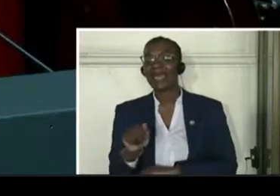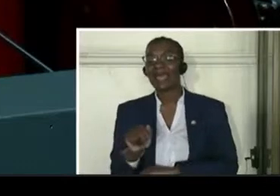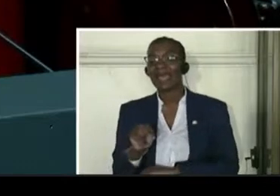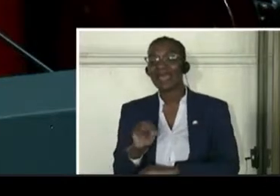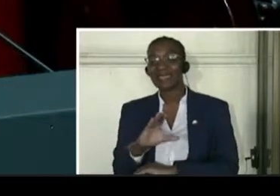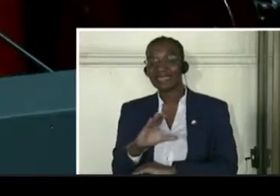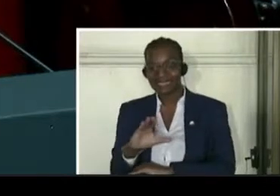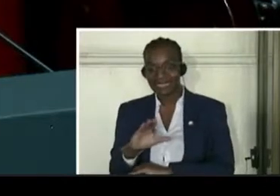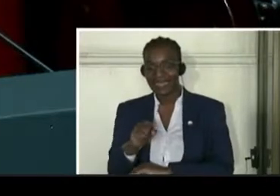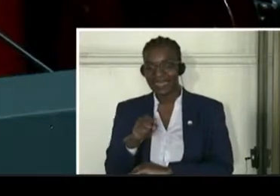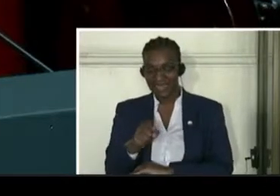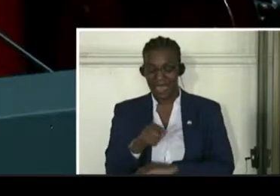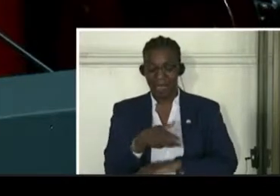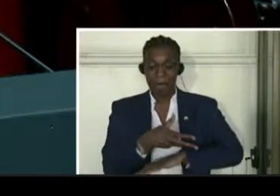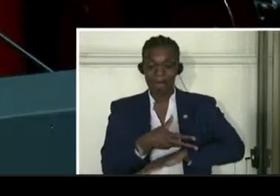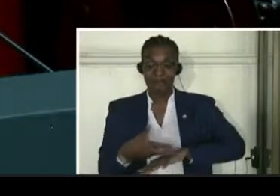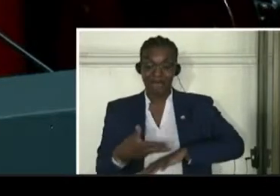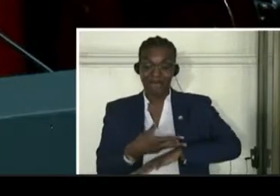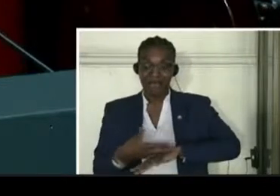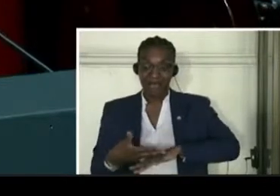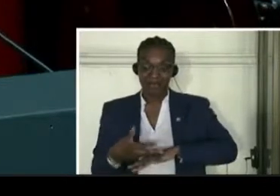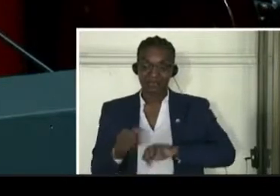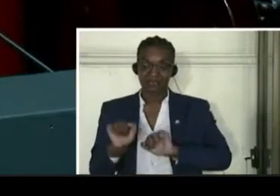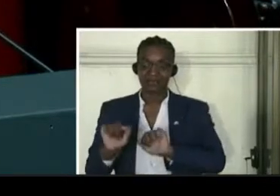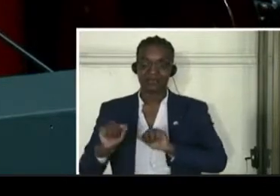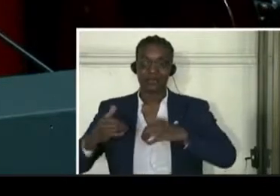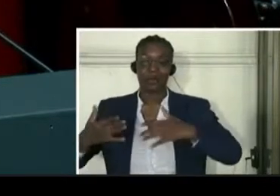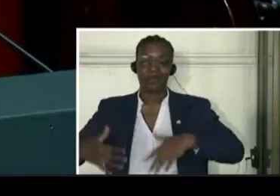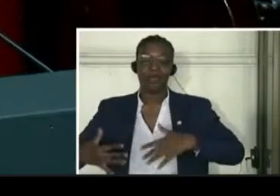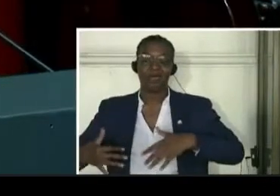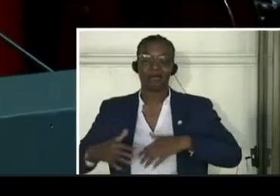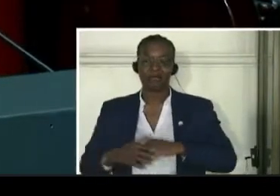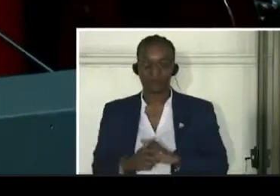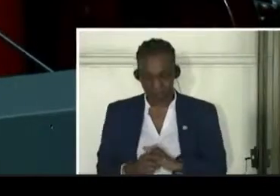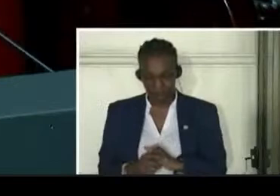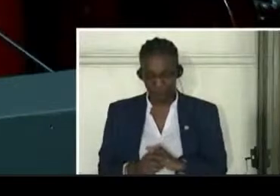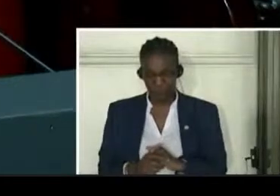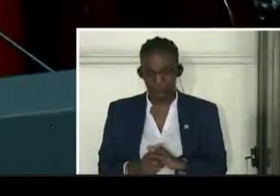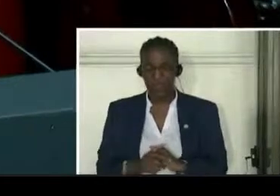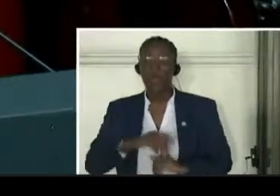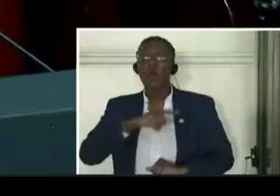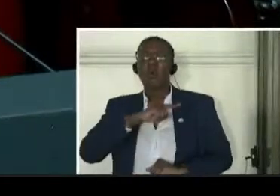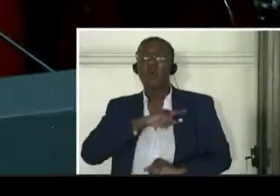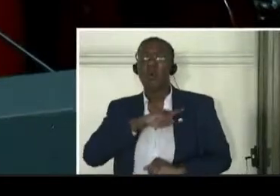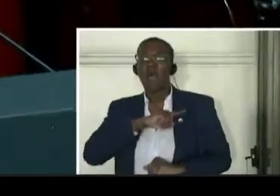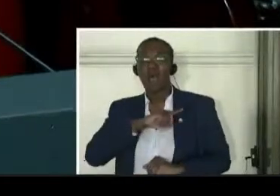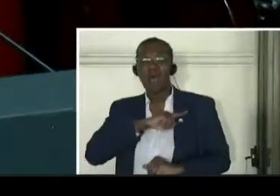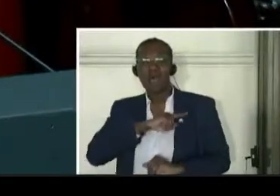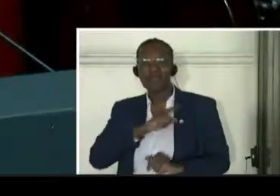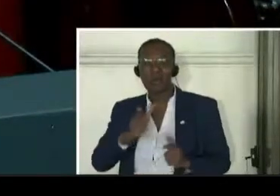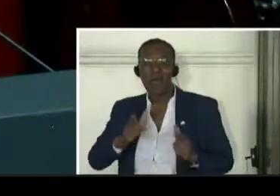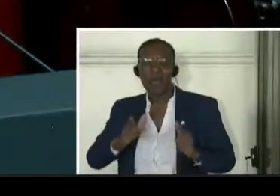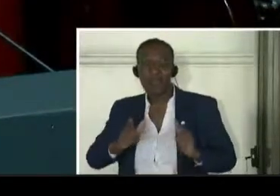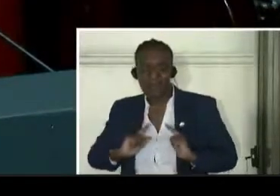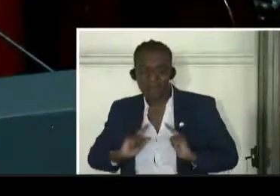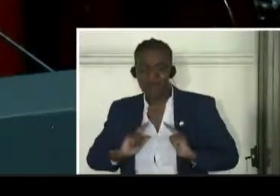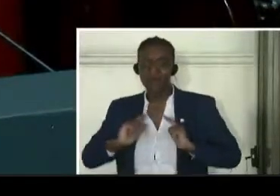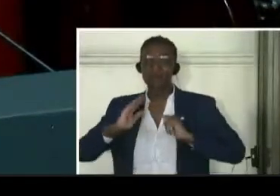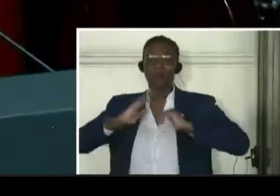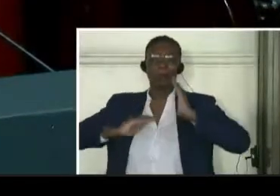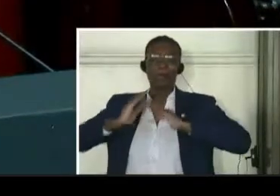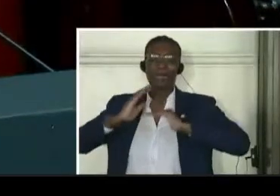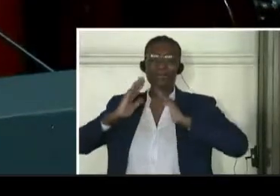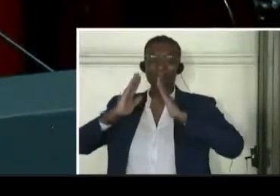Congress, their blood is on your hands. Why were they allowed to build on